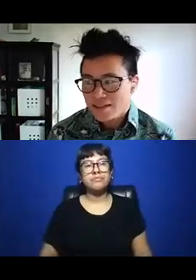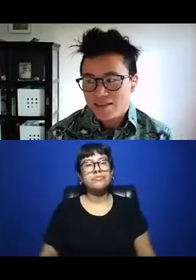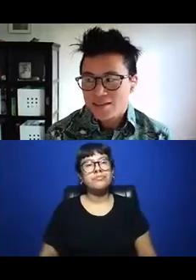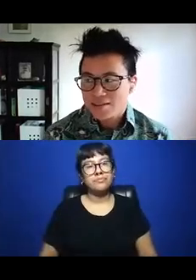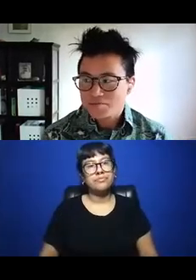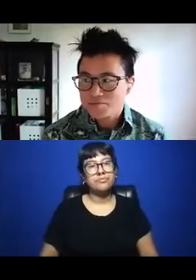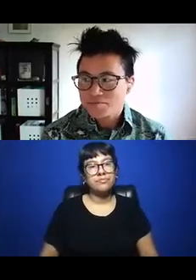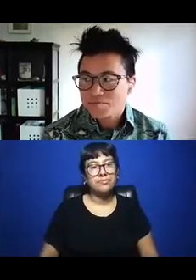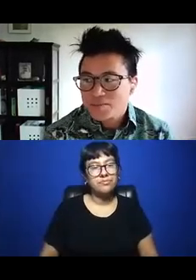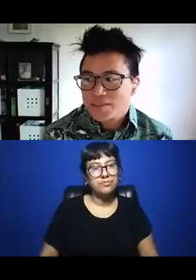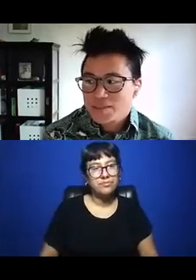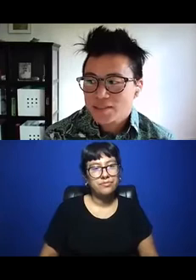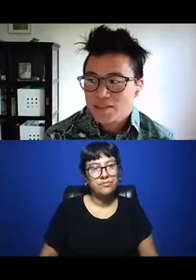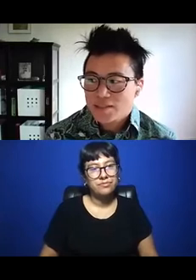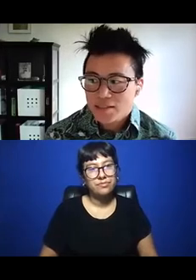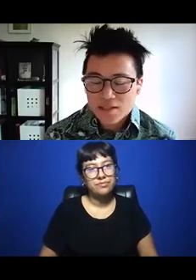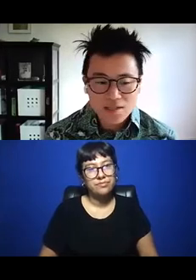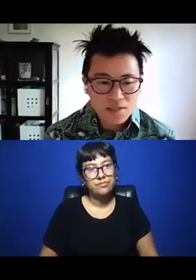Yeah.